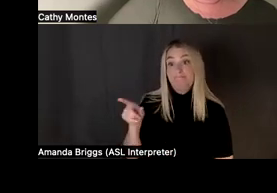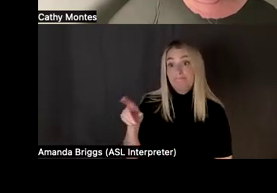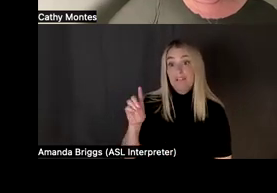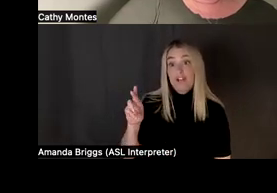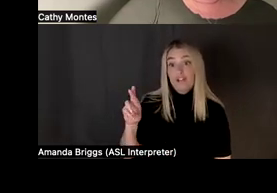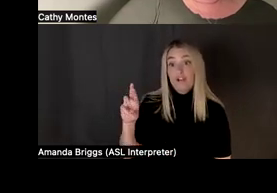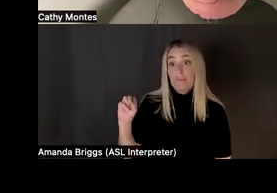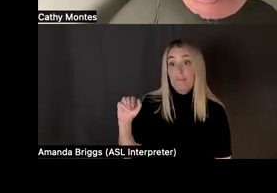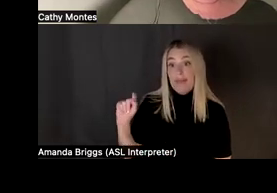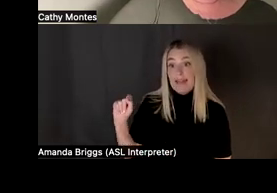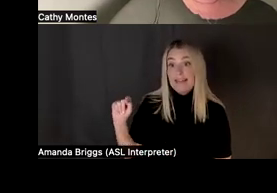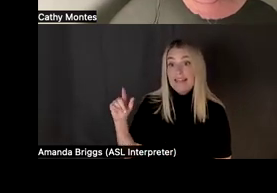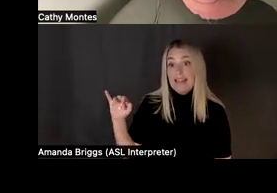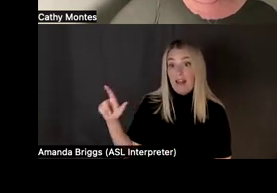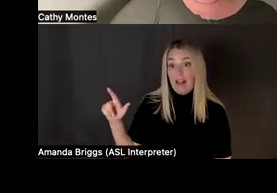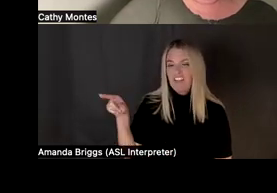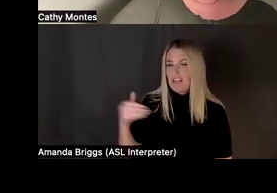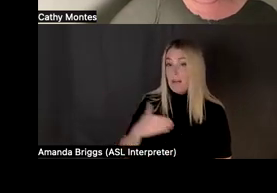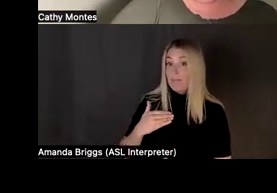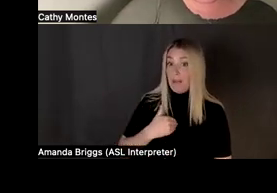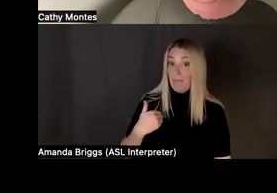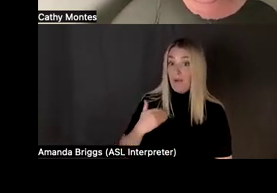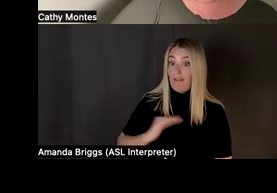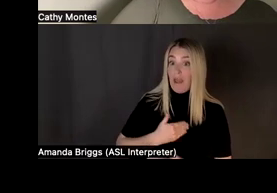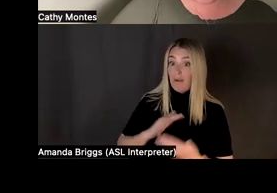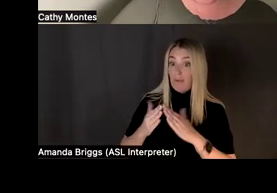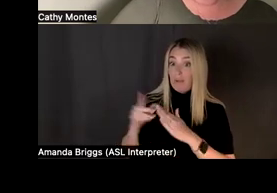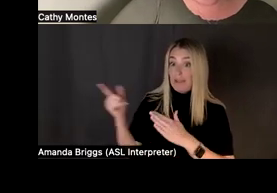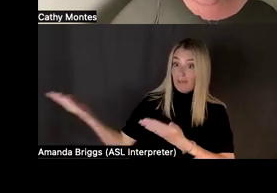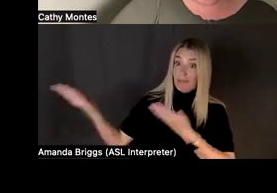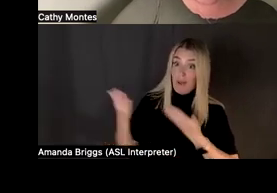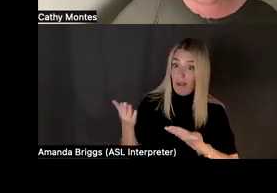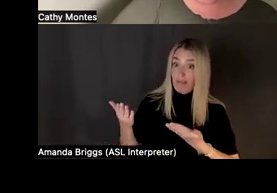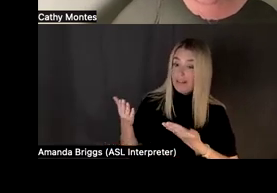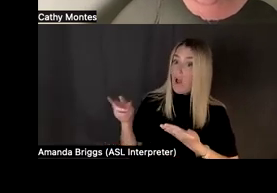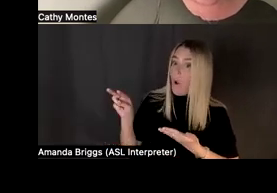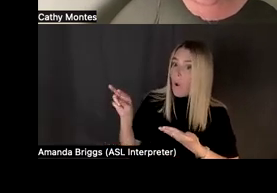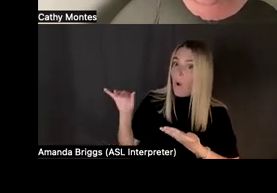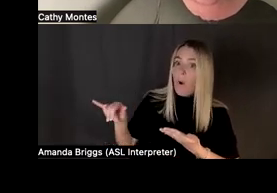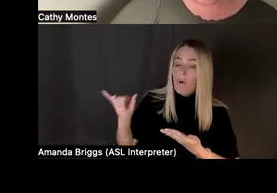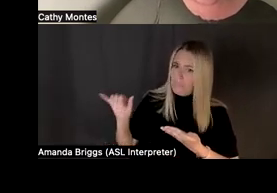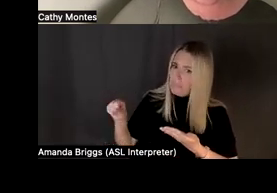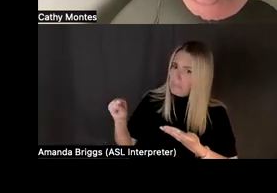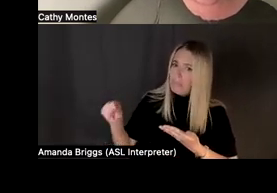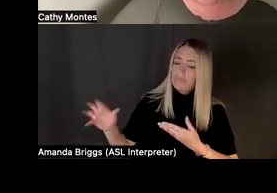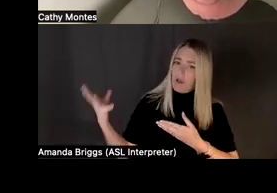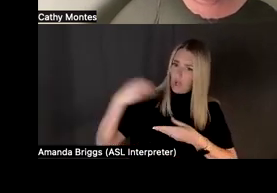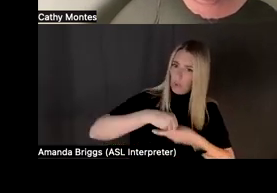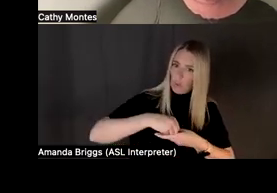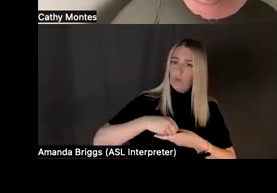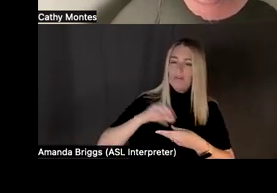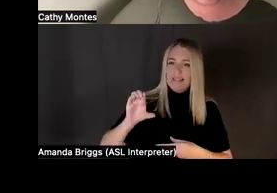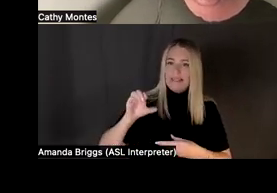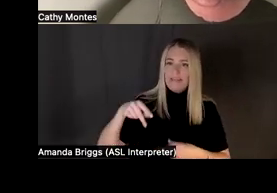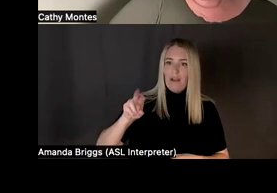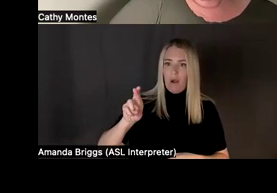Dr. Matt Kill, who is a member of our community, who actually brought this to us first, and then we were able to incorporate it down the road